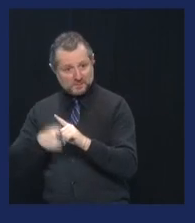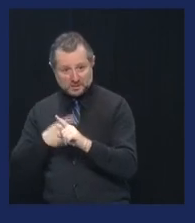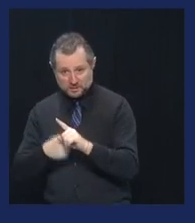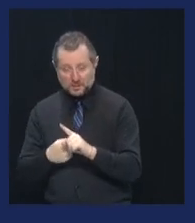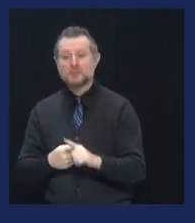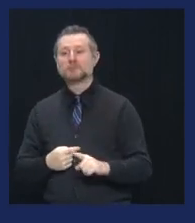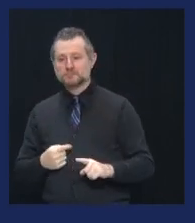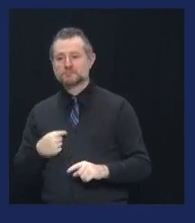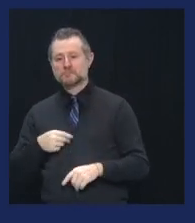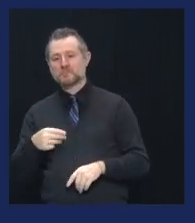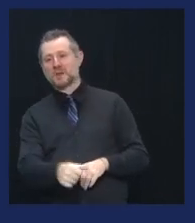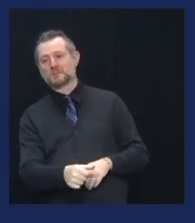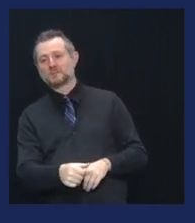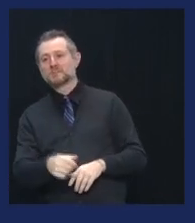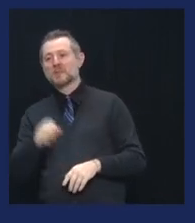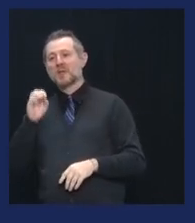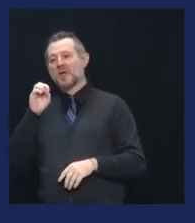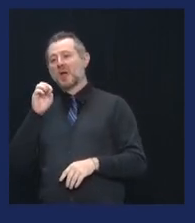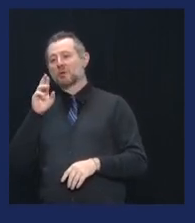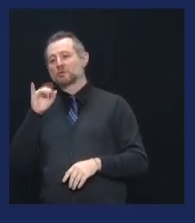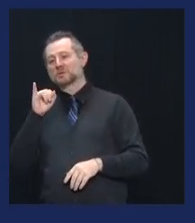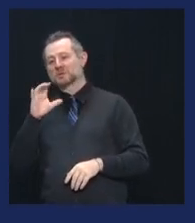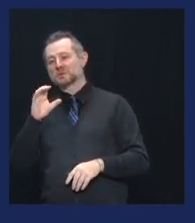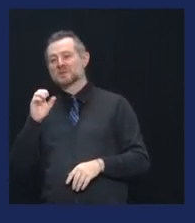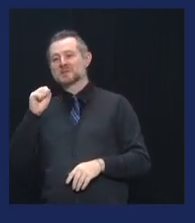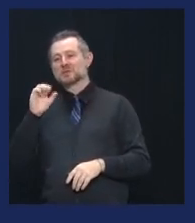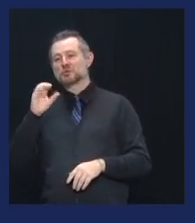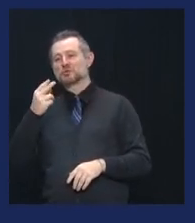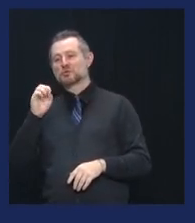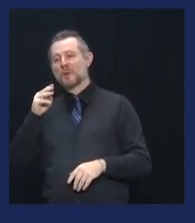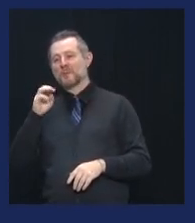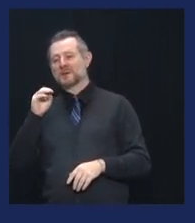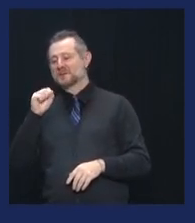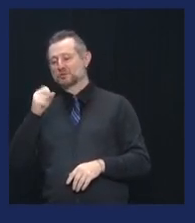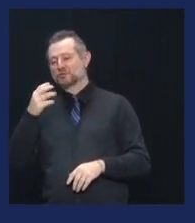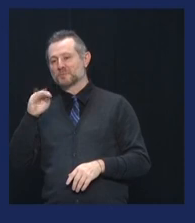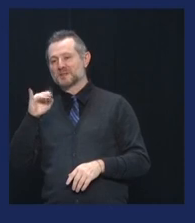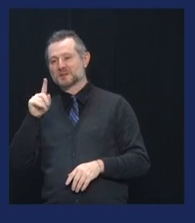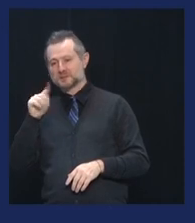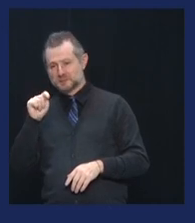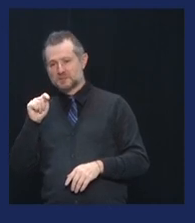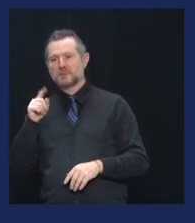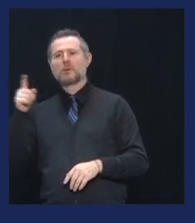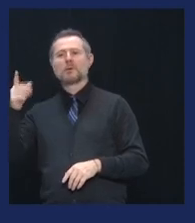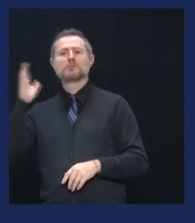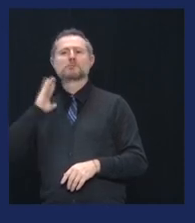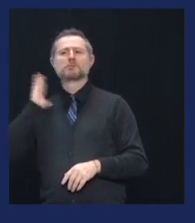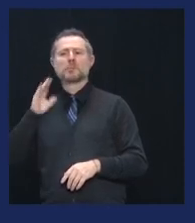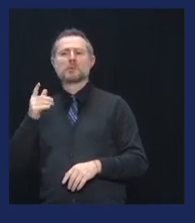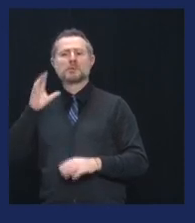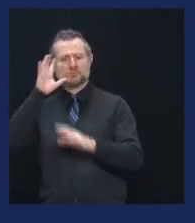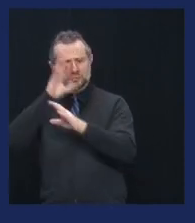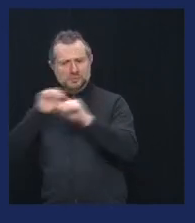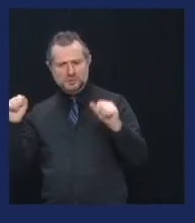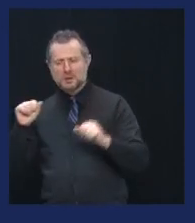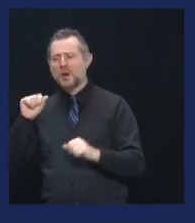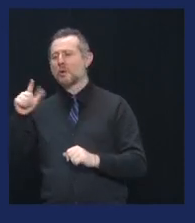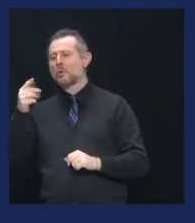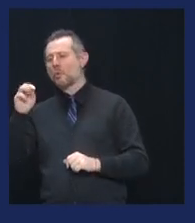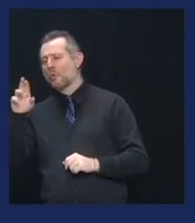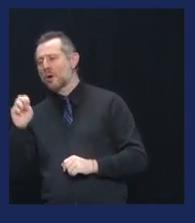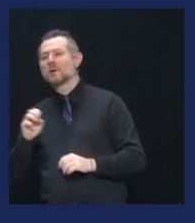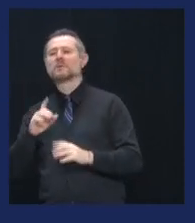with Eric Schmidt, the former CEO of Google and chair of our Reimagine New York Commission, and Commission member Darren Walker, president